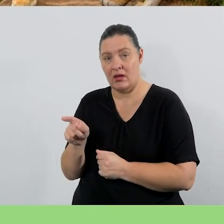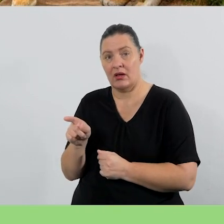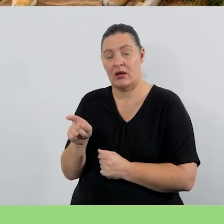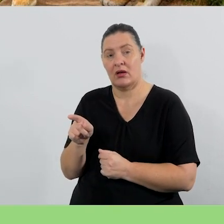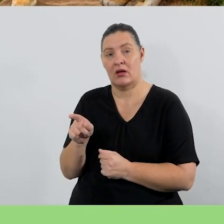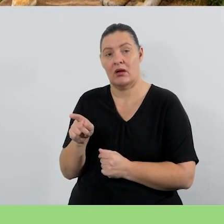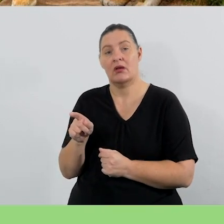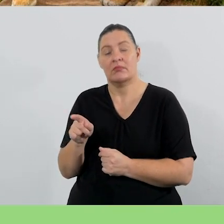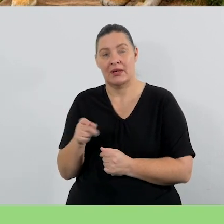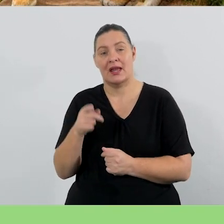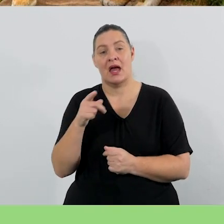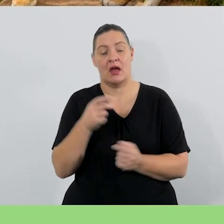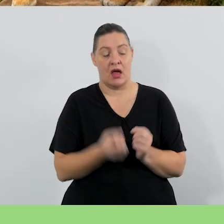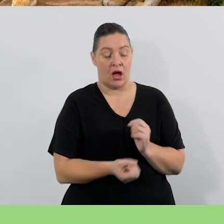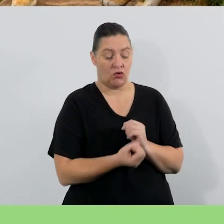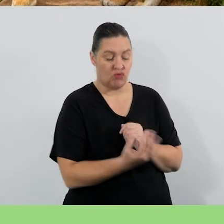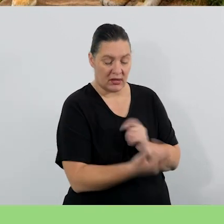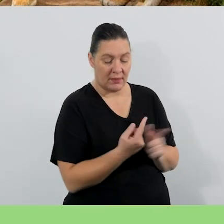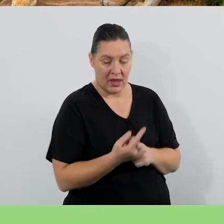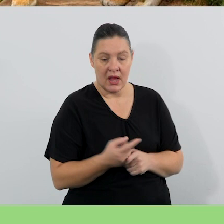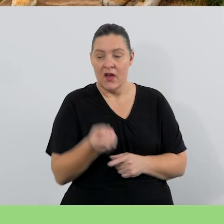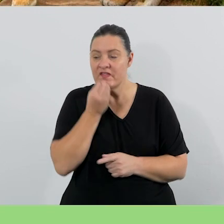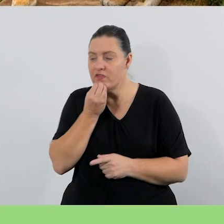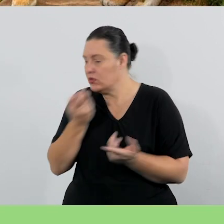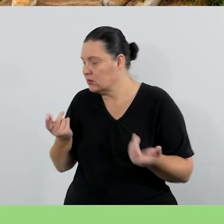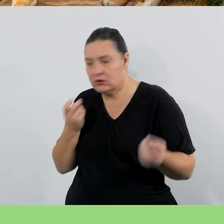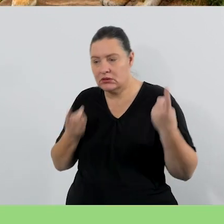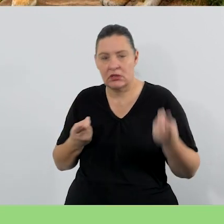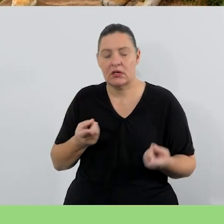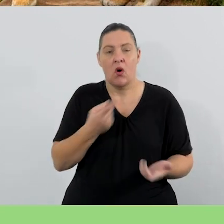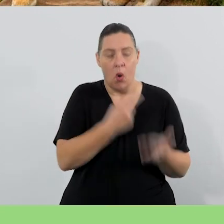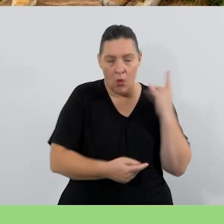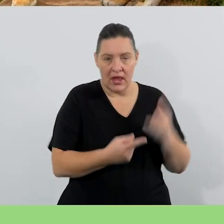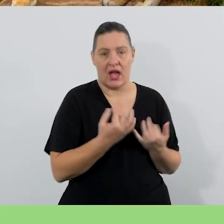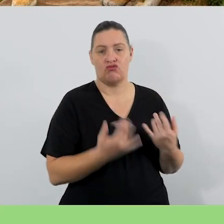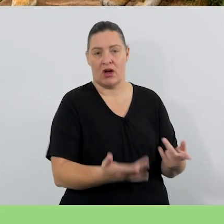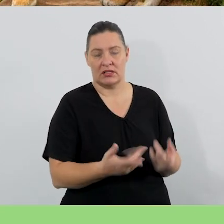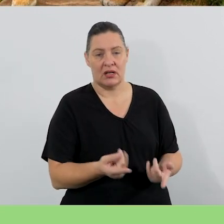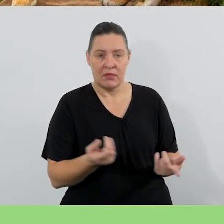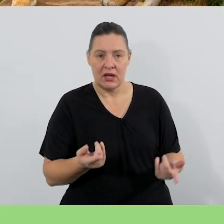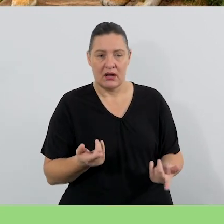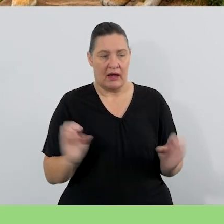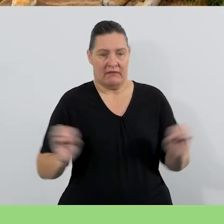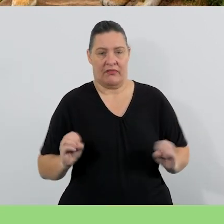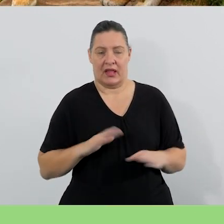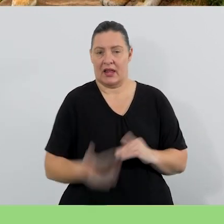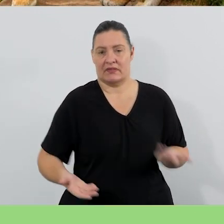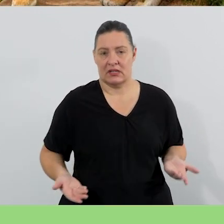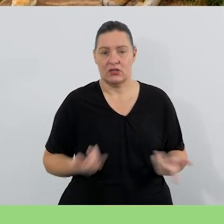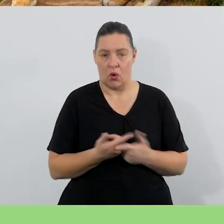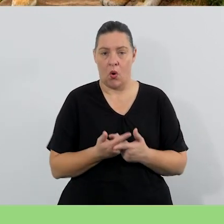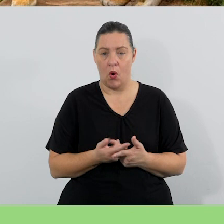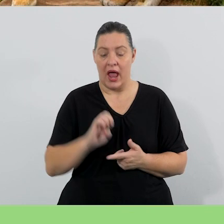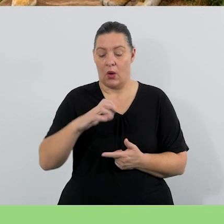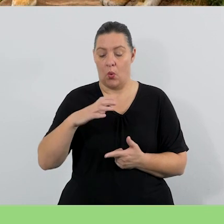producers will cause herbivores to die. Obviously, they have no food to eat now, which causes an imbalance in